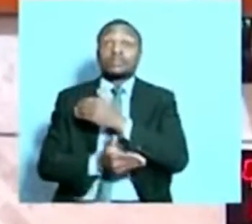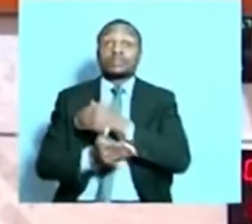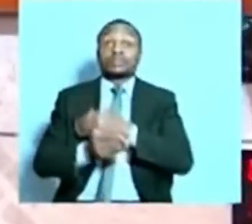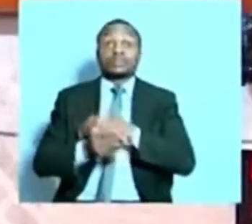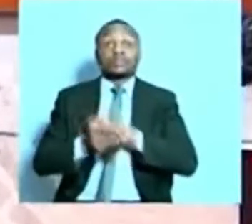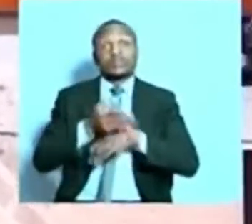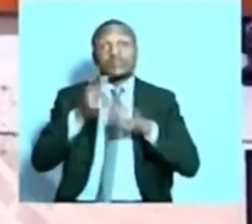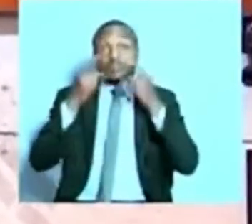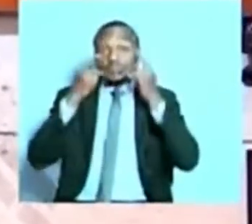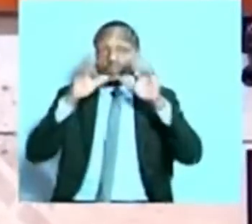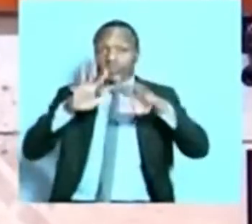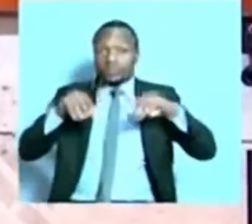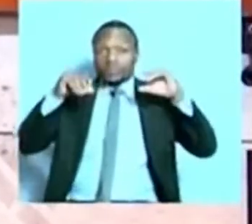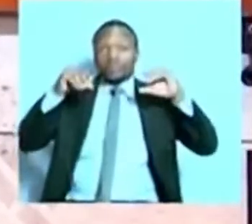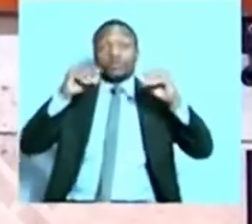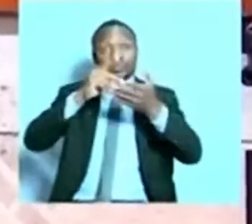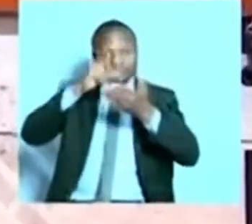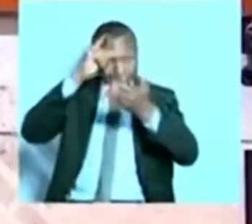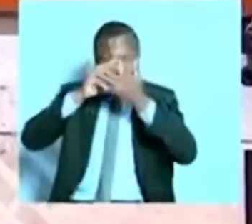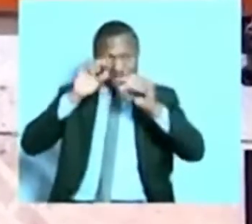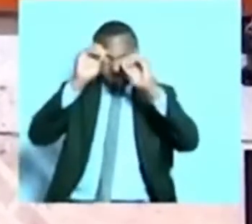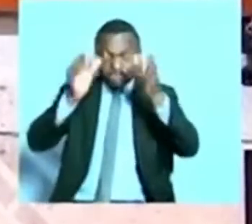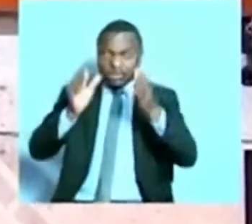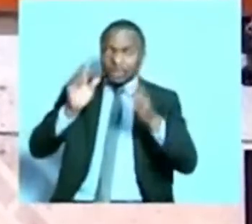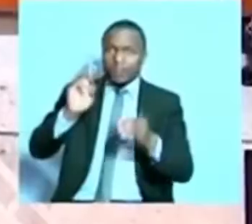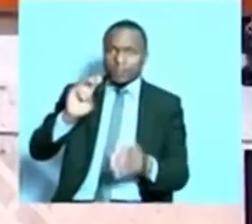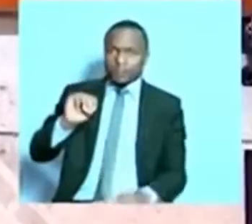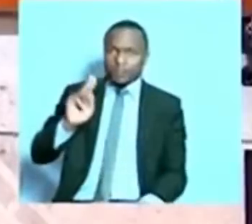and teachers from Bukurupe